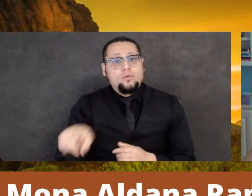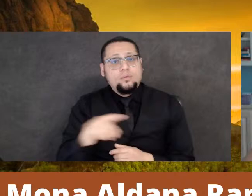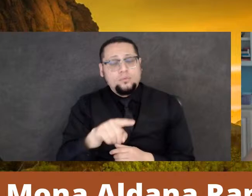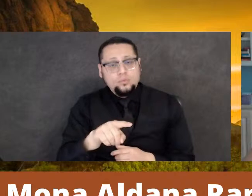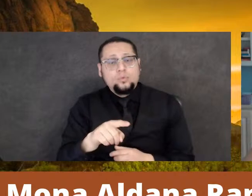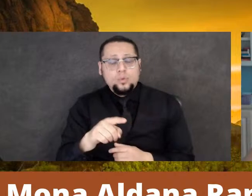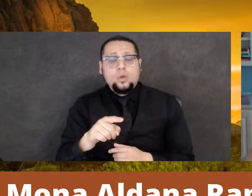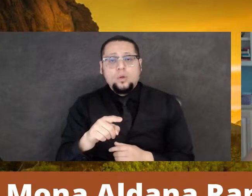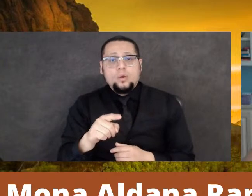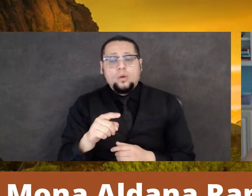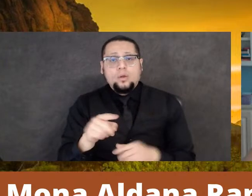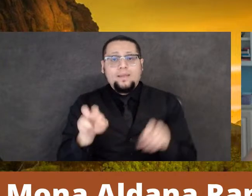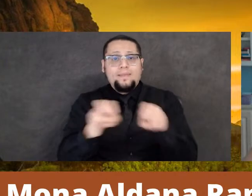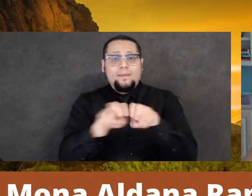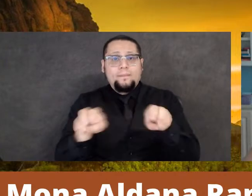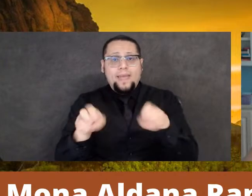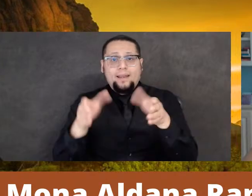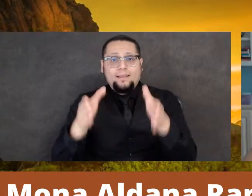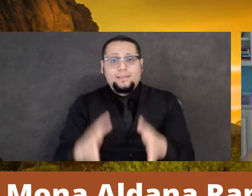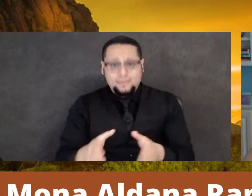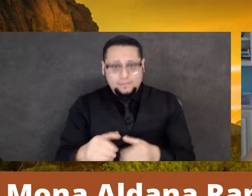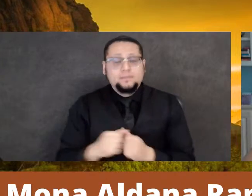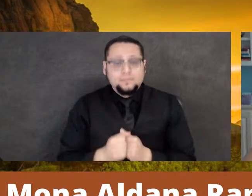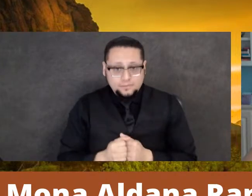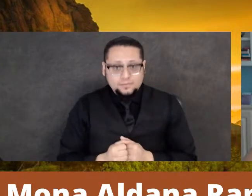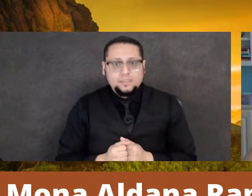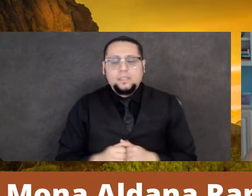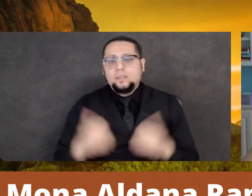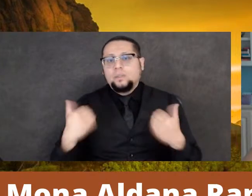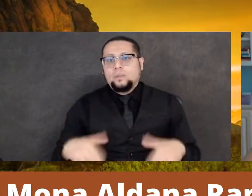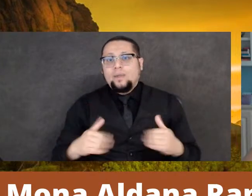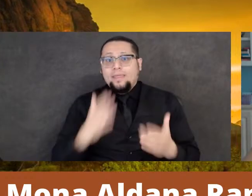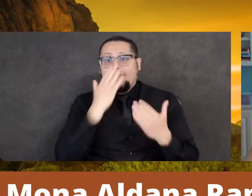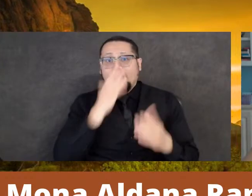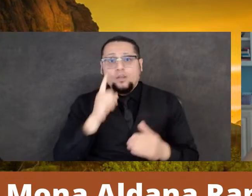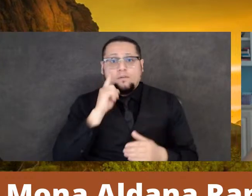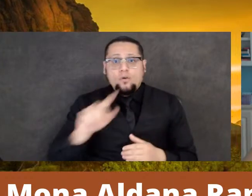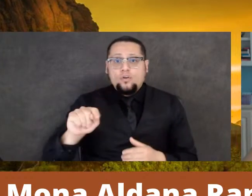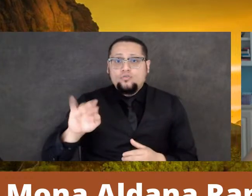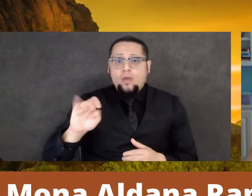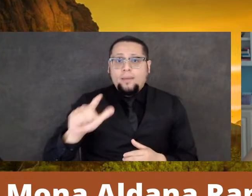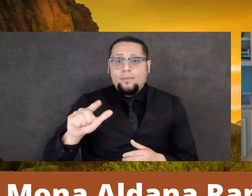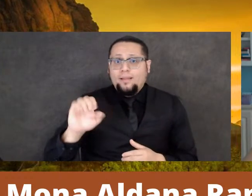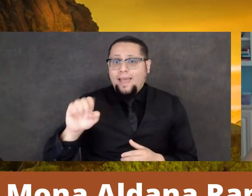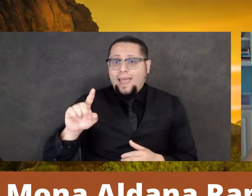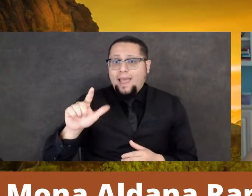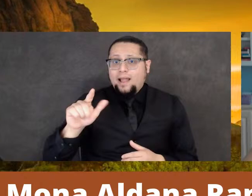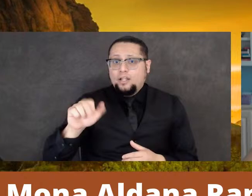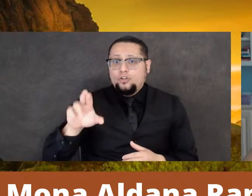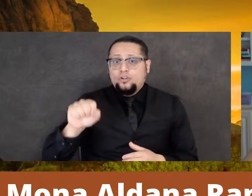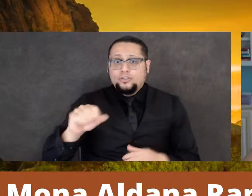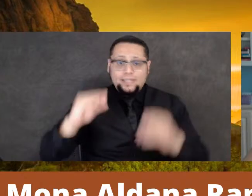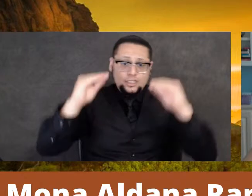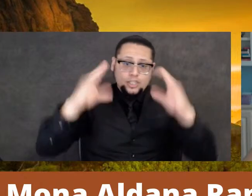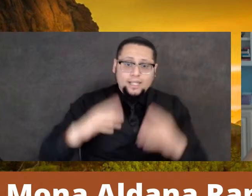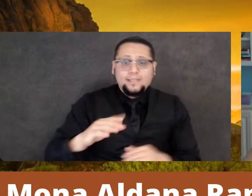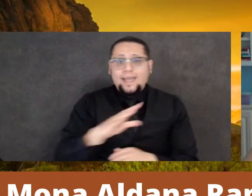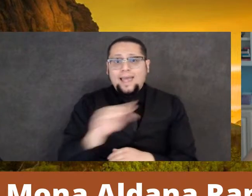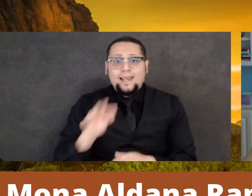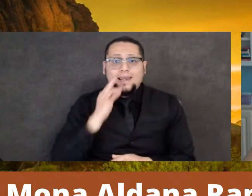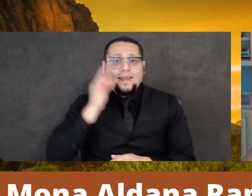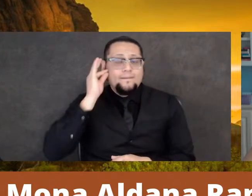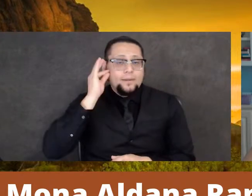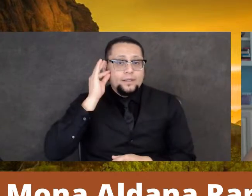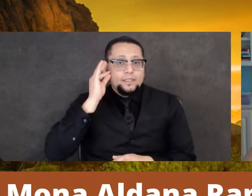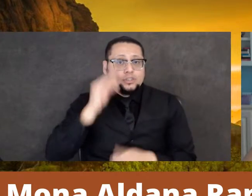our panelists. A big thank you to our tribal elders, our educators, and our Native American student,